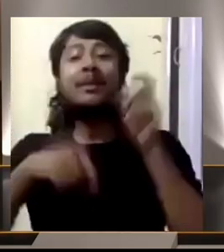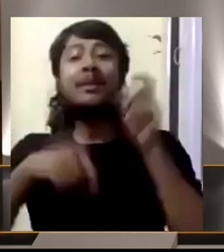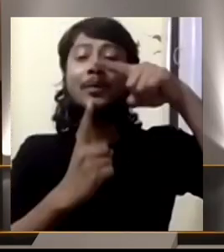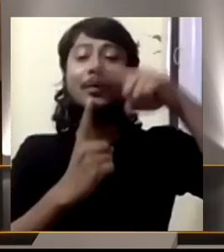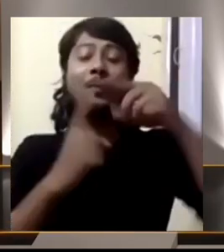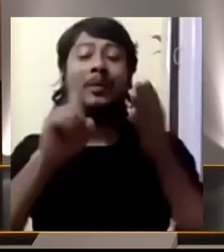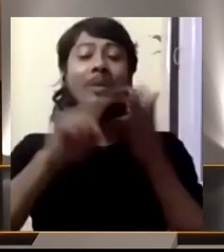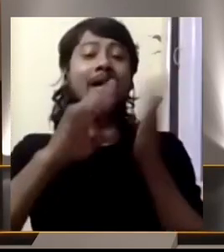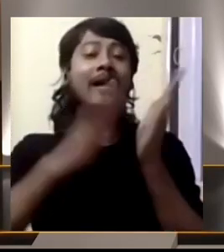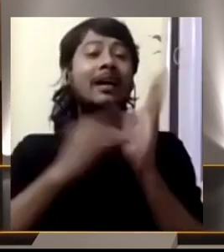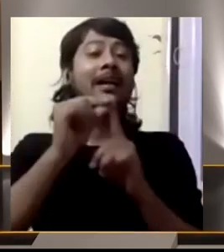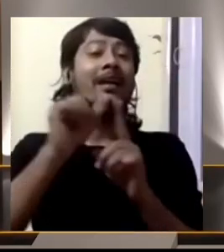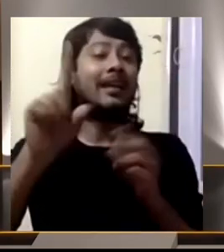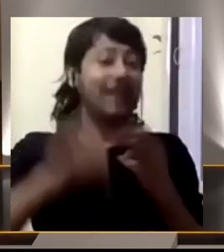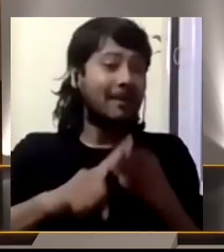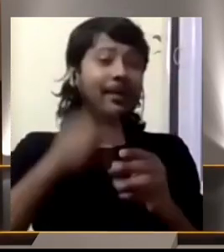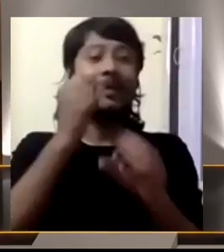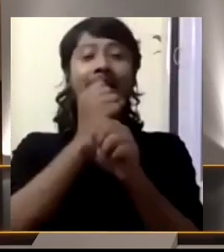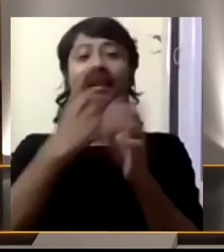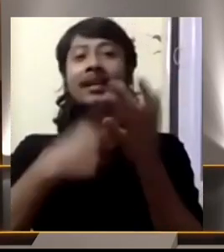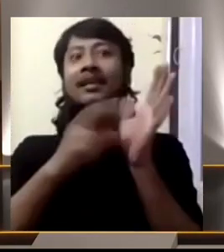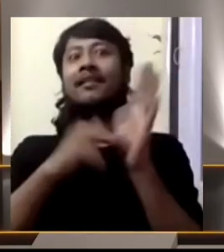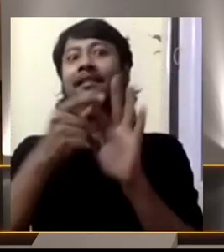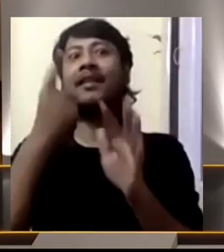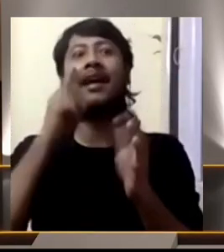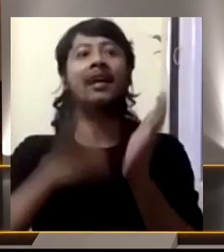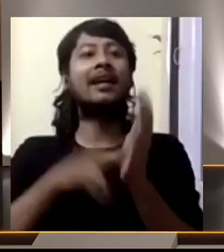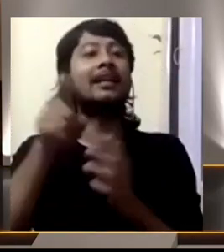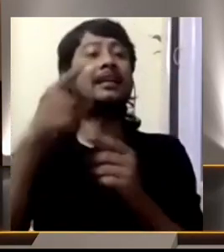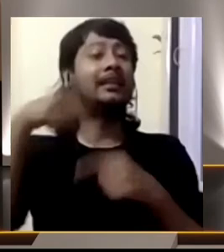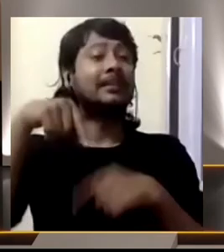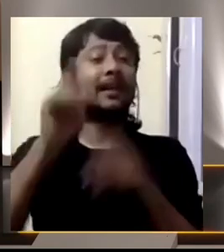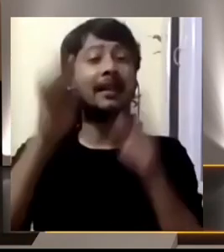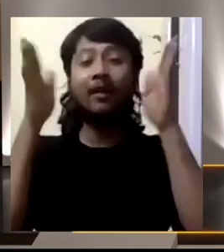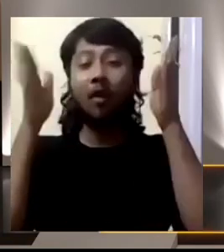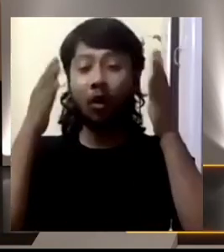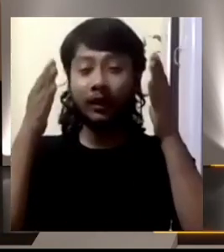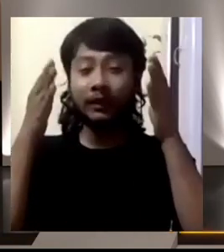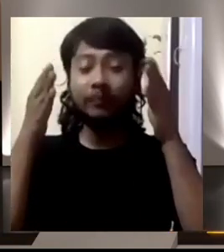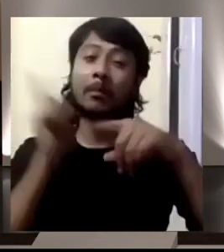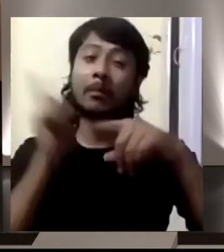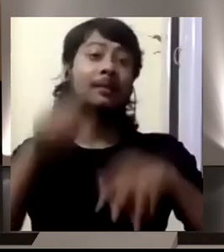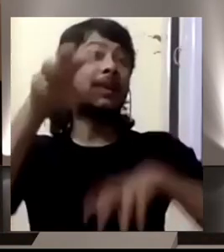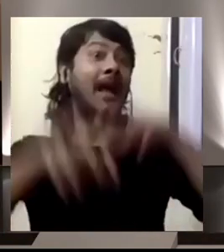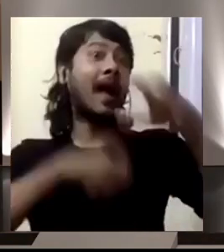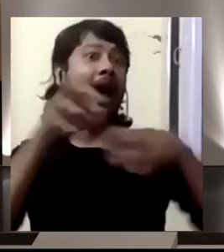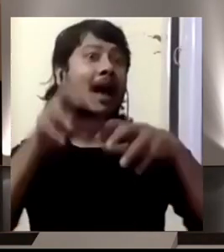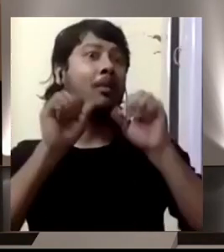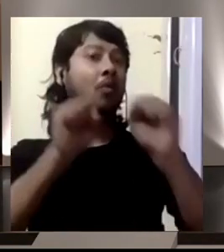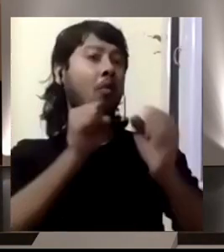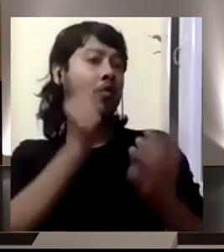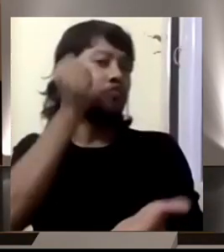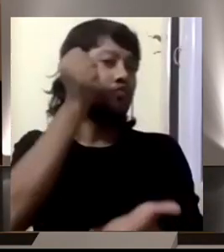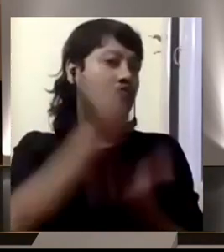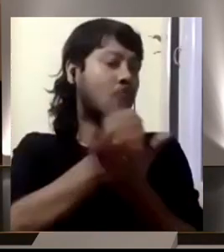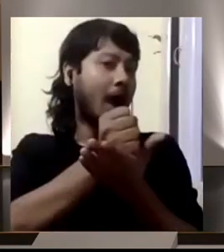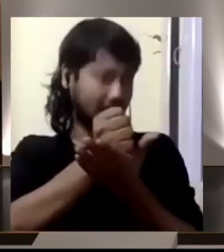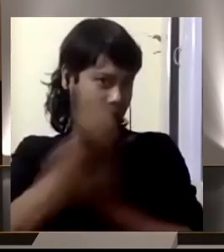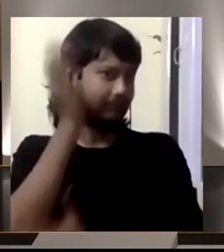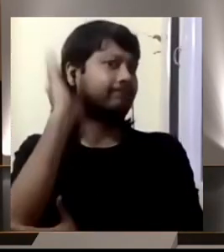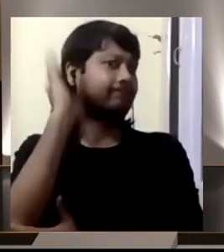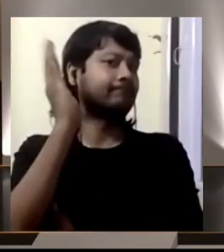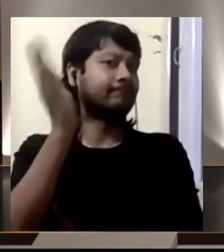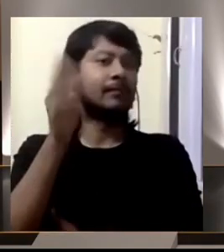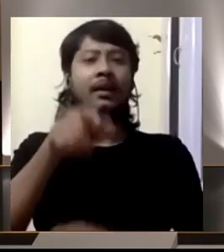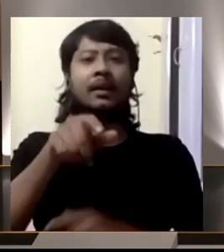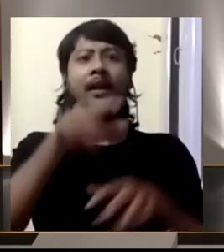advocate and a spokesperson for animal rights. As an ambassador for the feelings and emotions of animals,